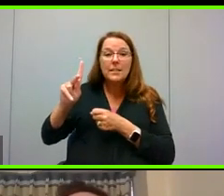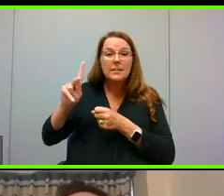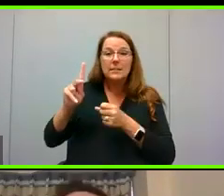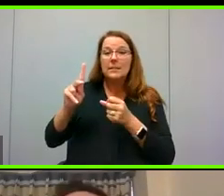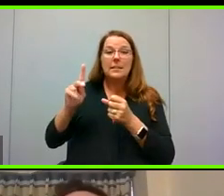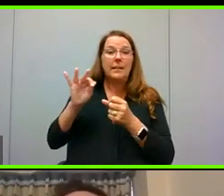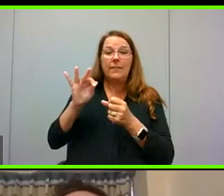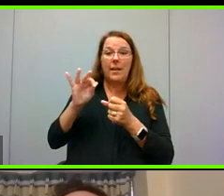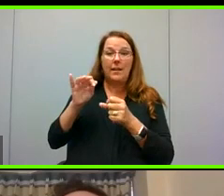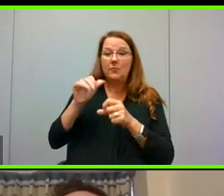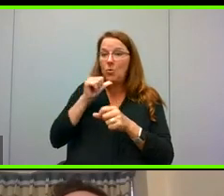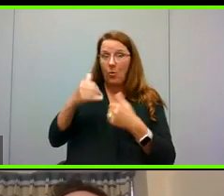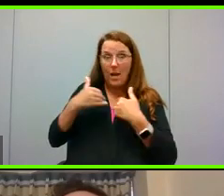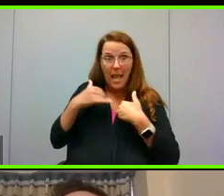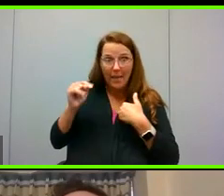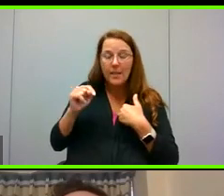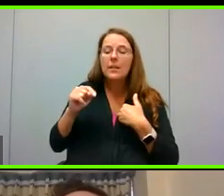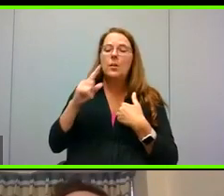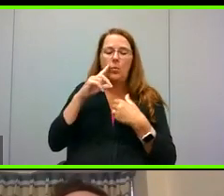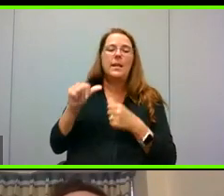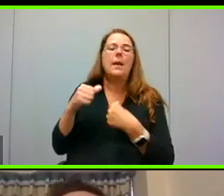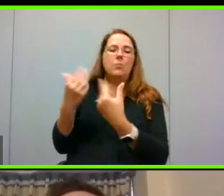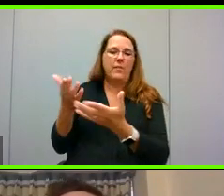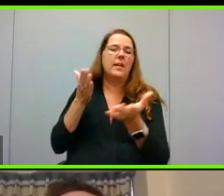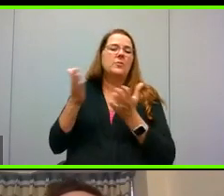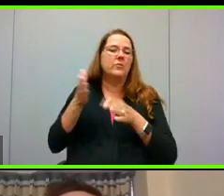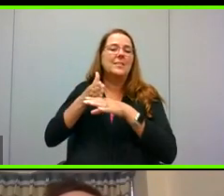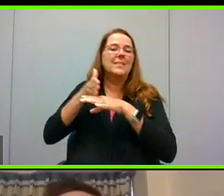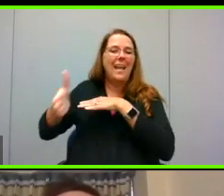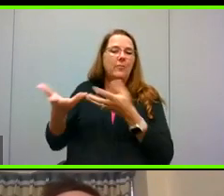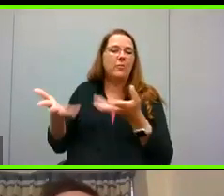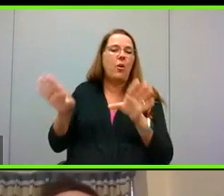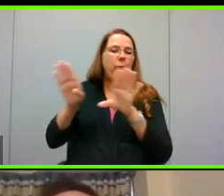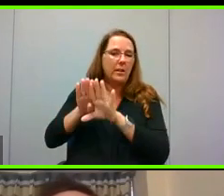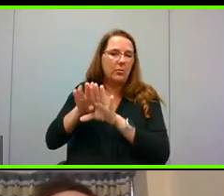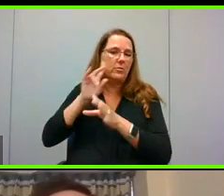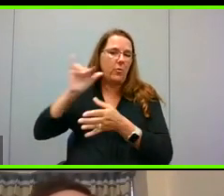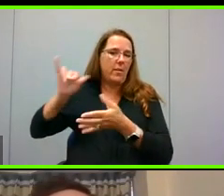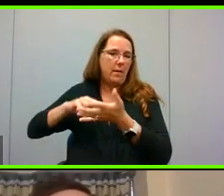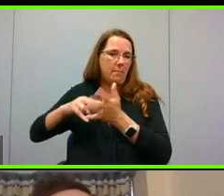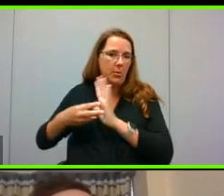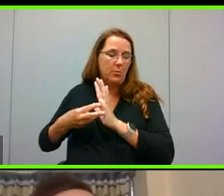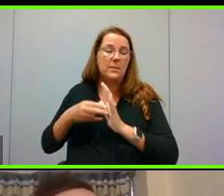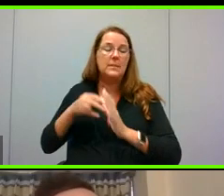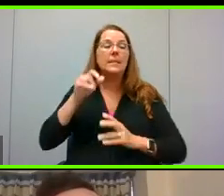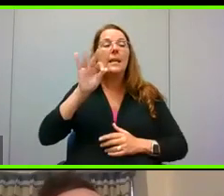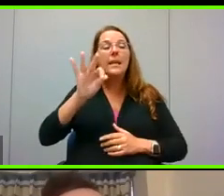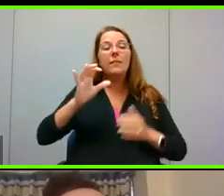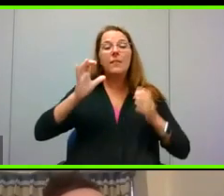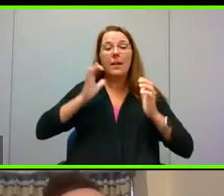provide services after you're closed for that purpose. If the client needs a certain piece of